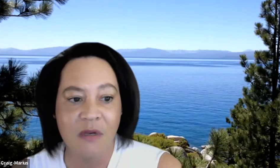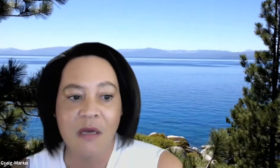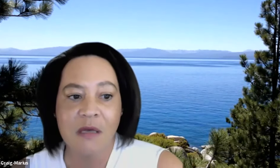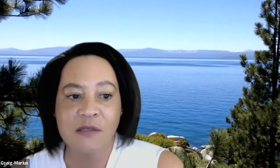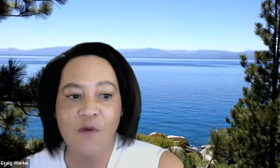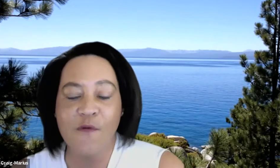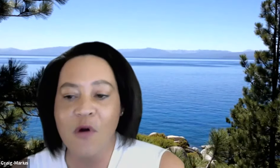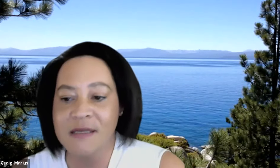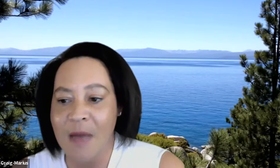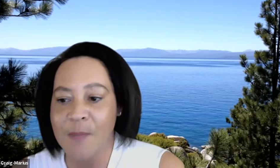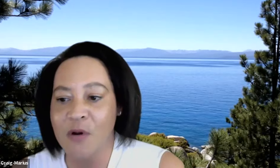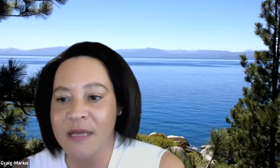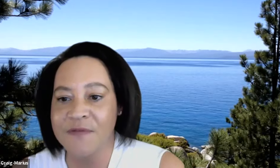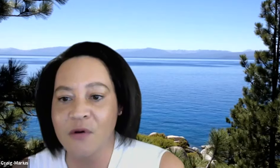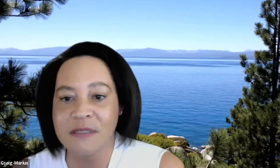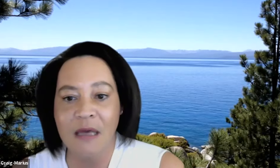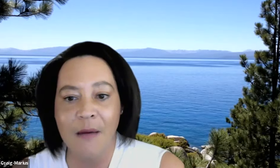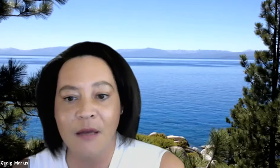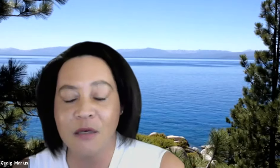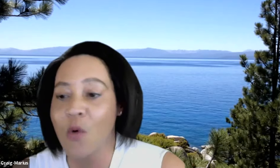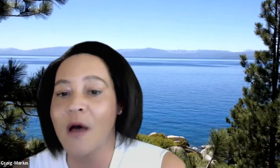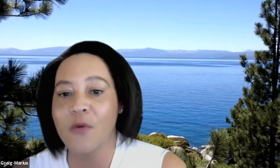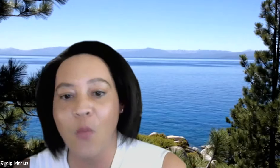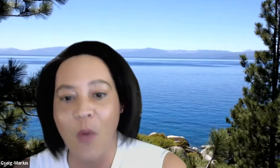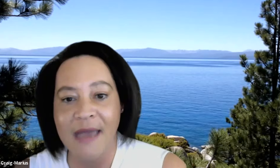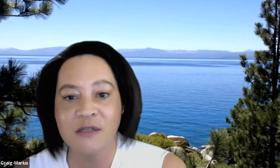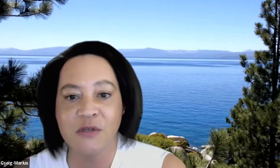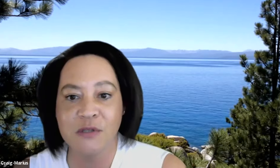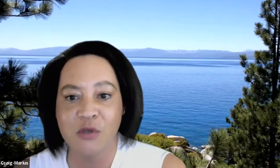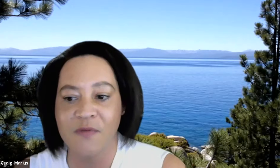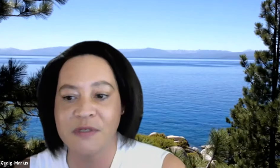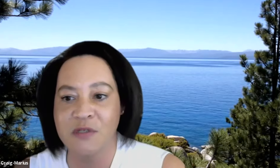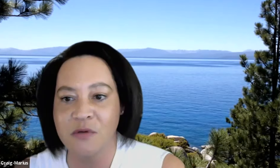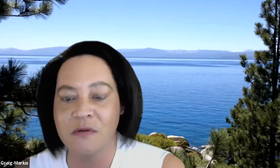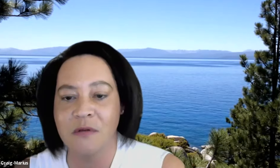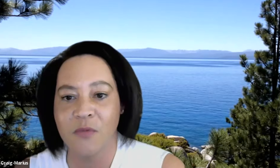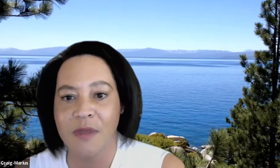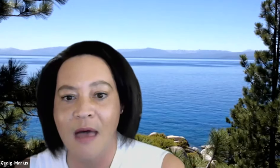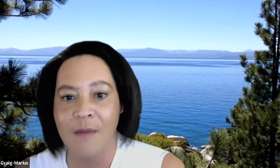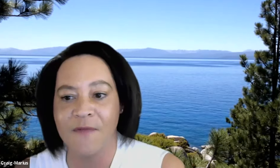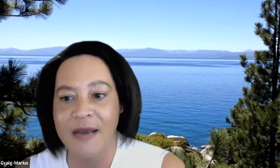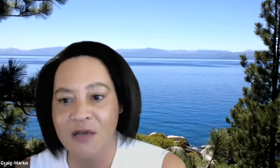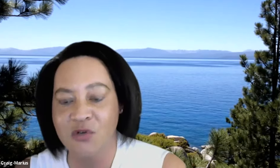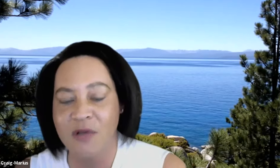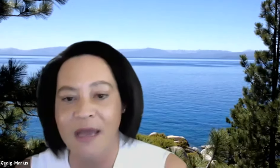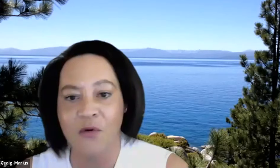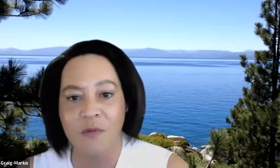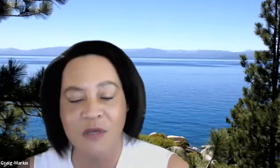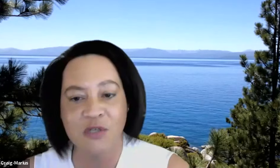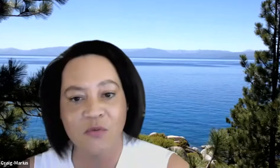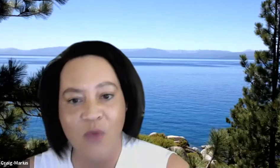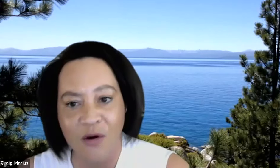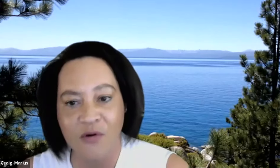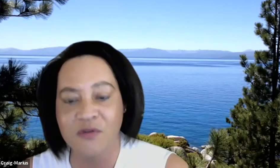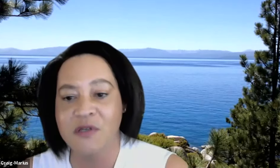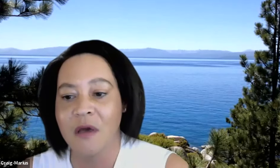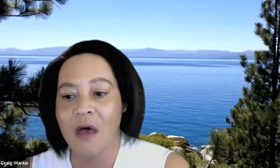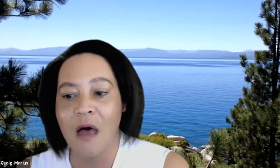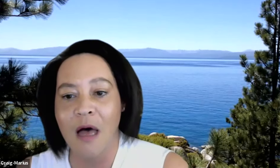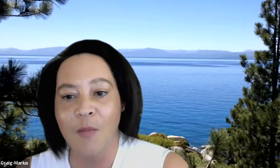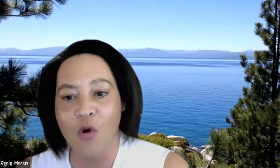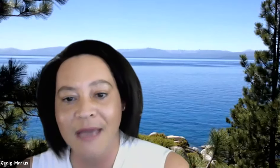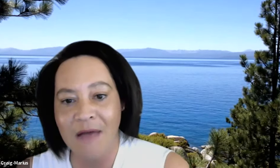student. So for example, if there is no other way to serve a student with financial aid or admissions and